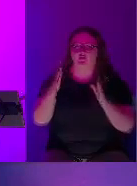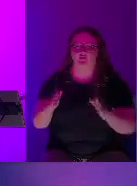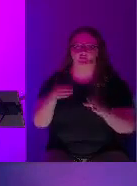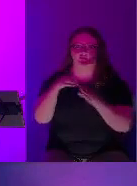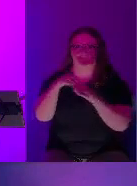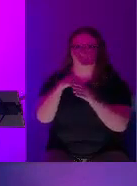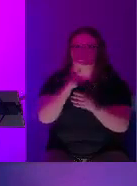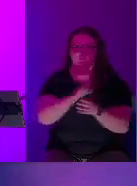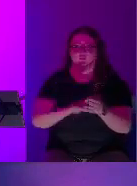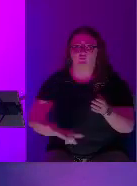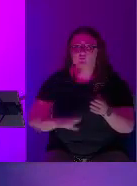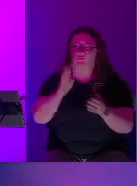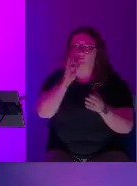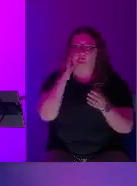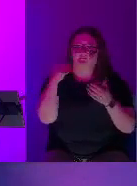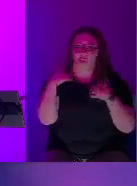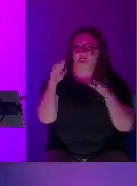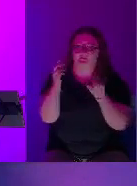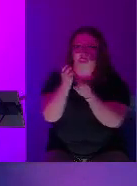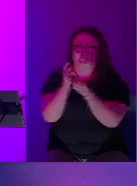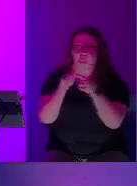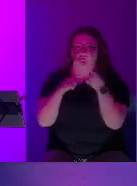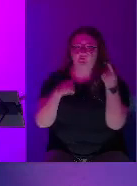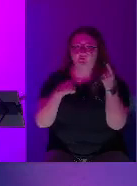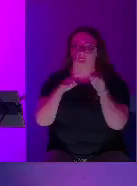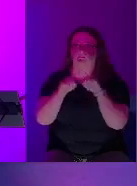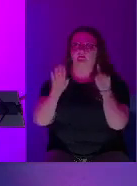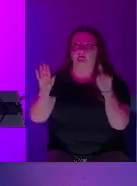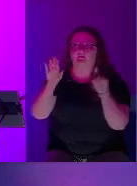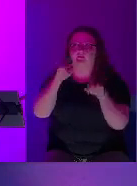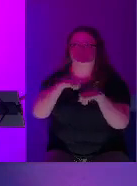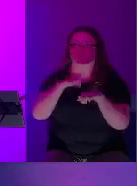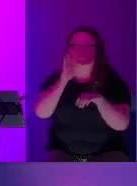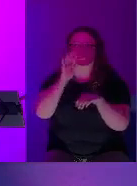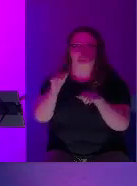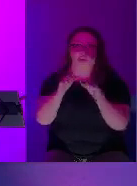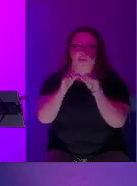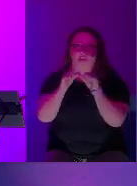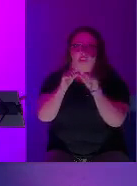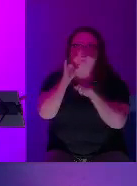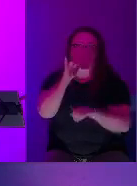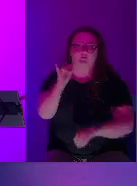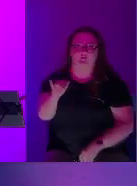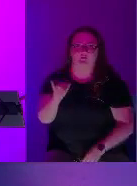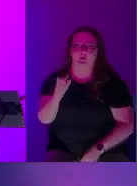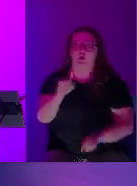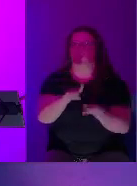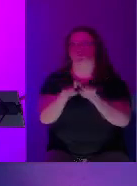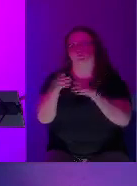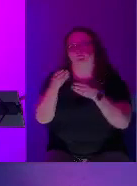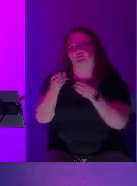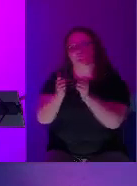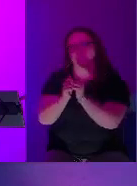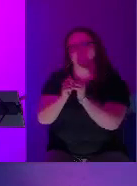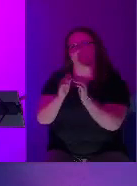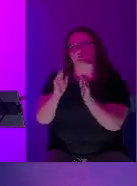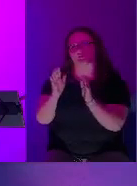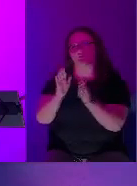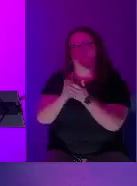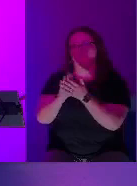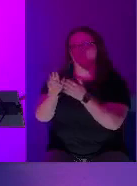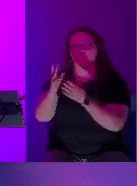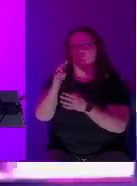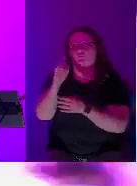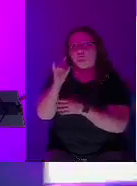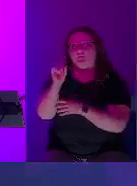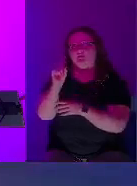submitted themselves unto me, but their time should have endured forever. He should have fed them also with the finest of the wheat and with honey